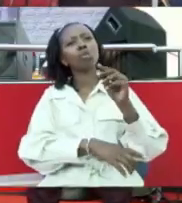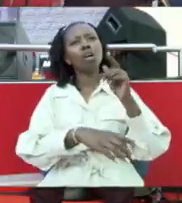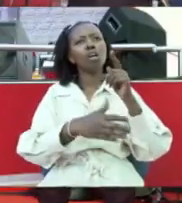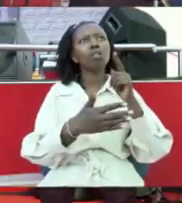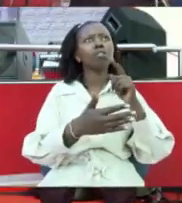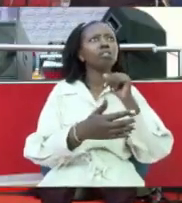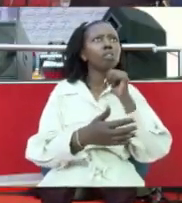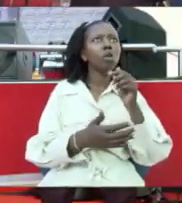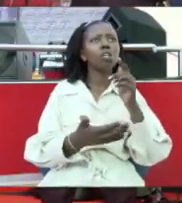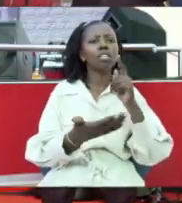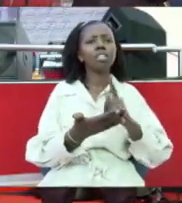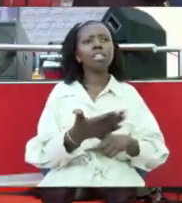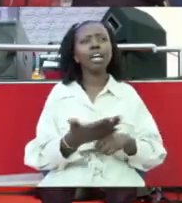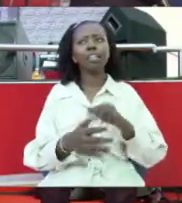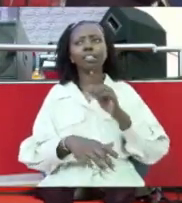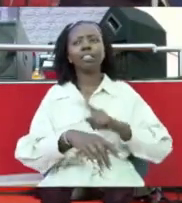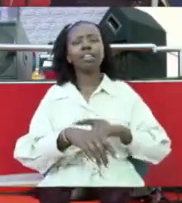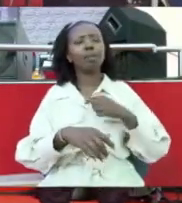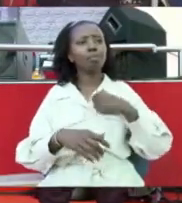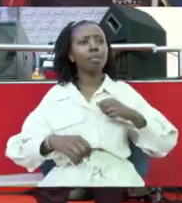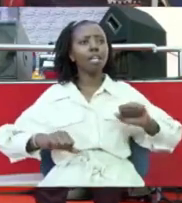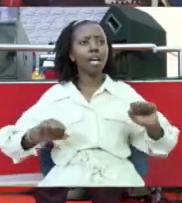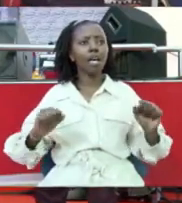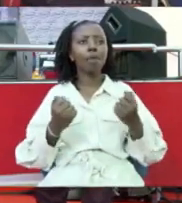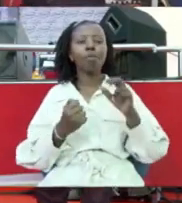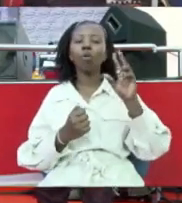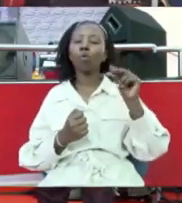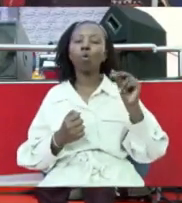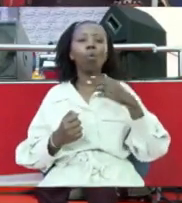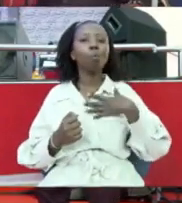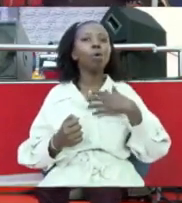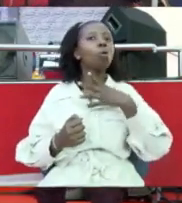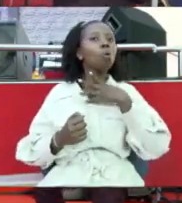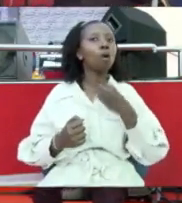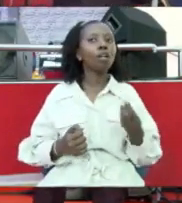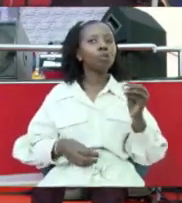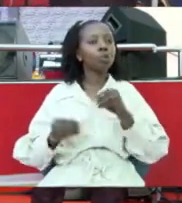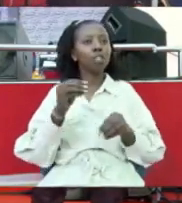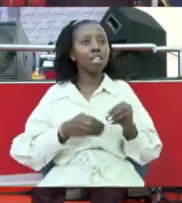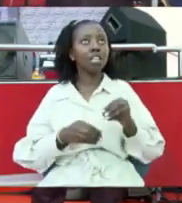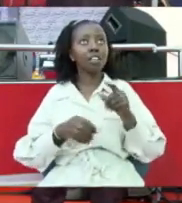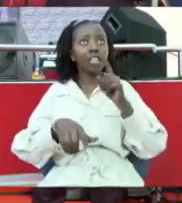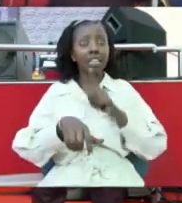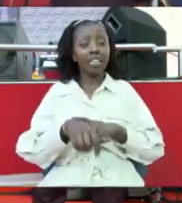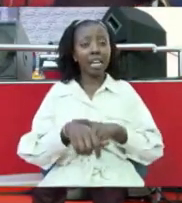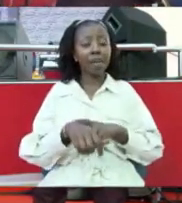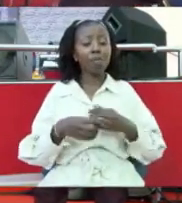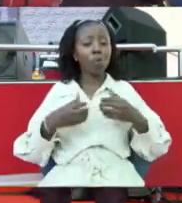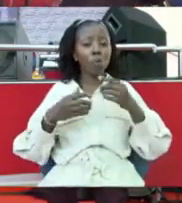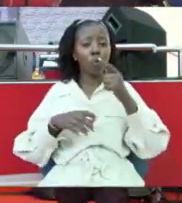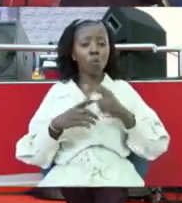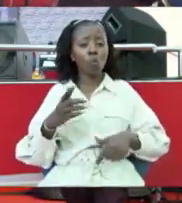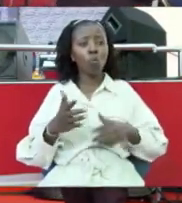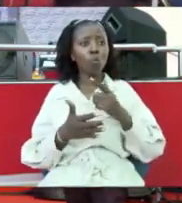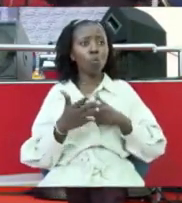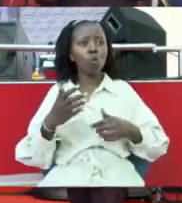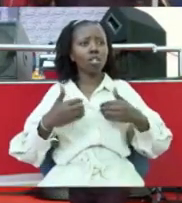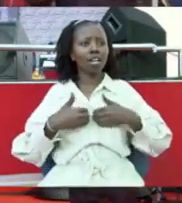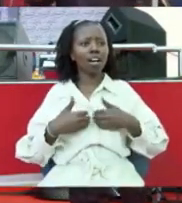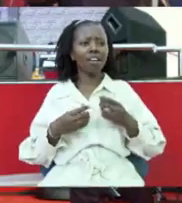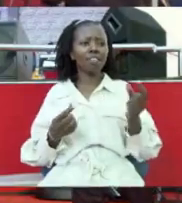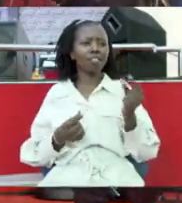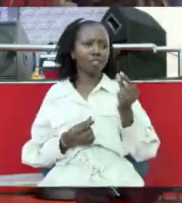to. Sio kama naweza kutoa. I want to give even when what I have is so little. Nataka kutoa hata kama kile ambacho niko nacho ni chache. Because God